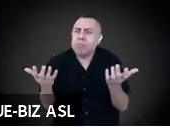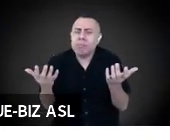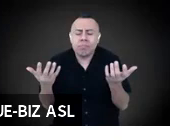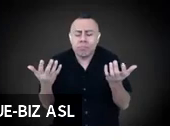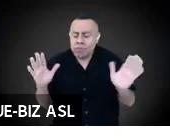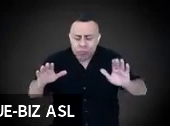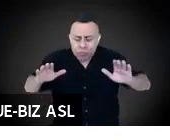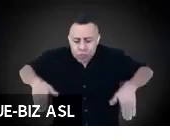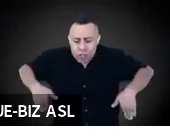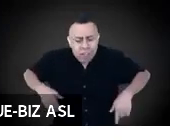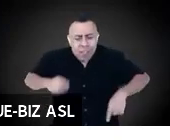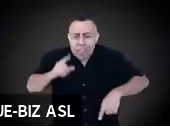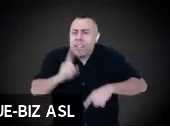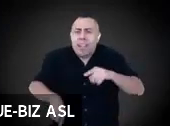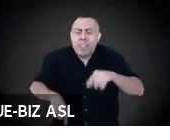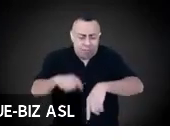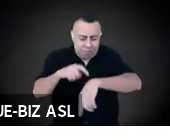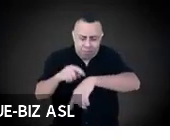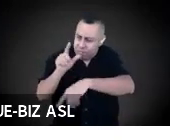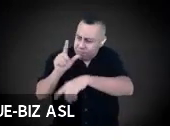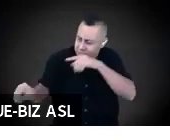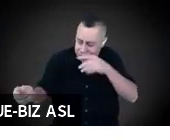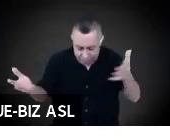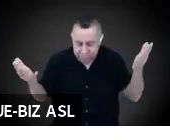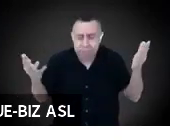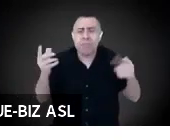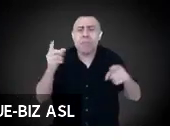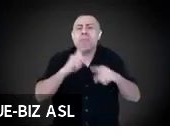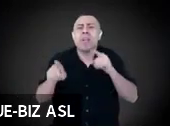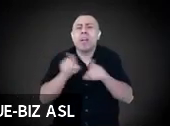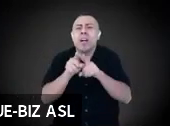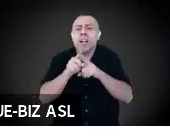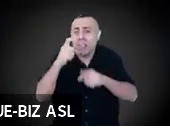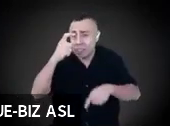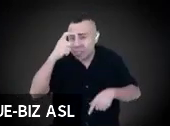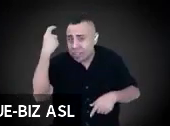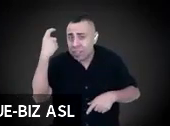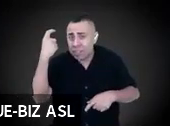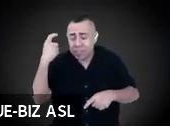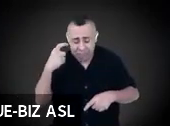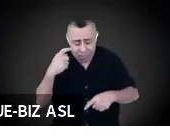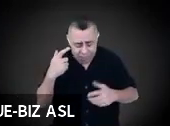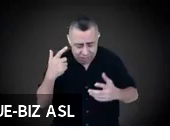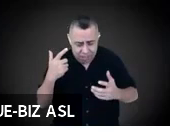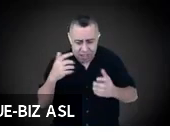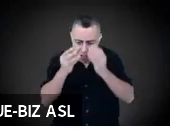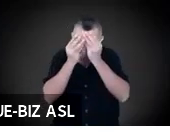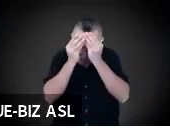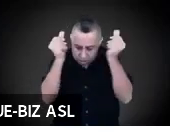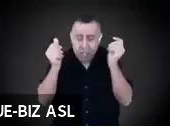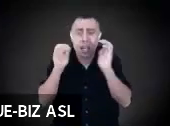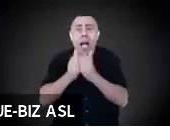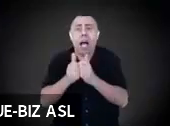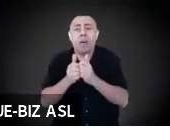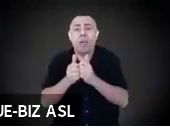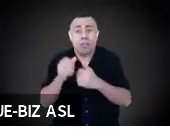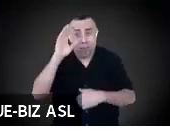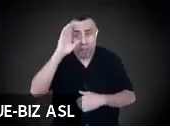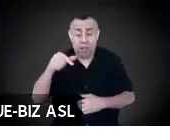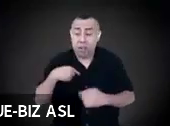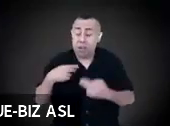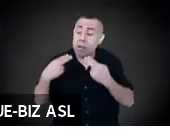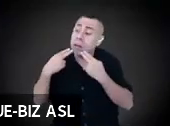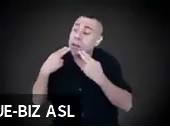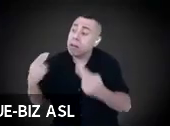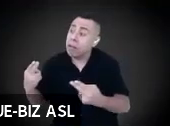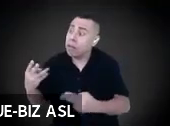there. All these problems that come with going to jail when you don't deserve to be there is like